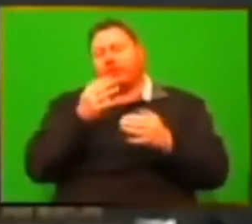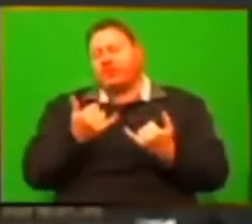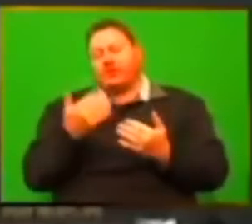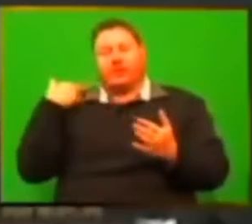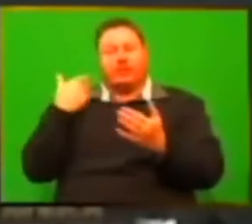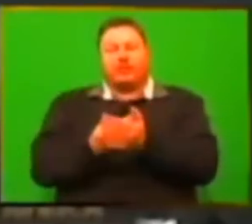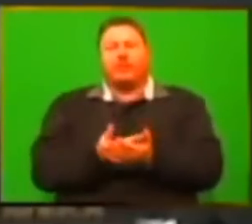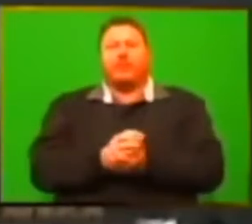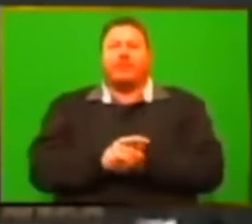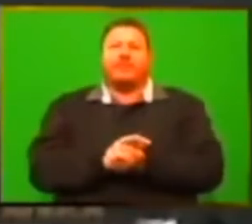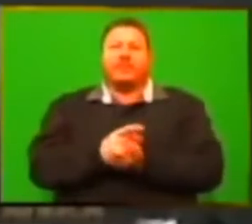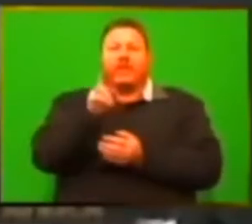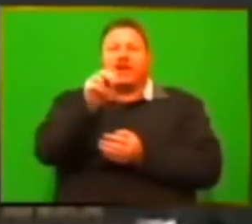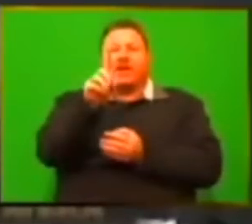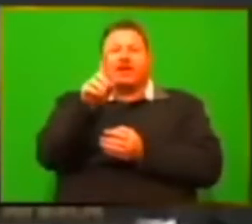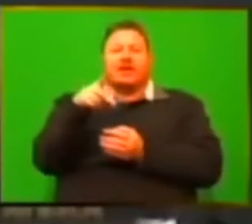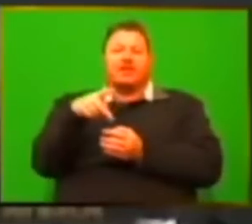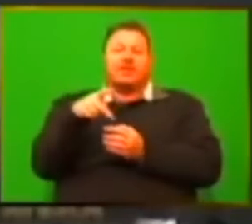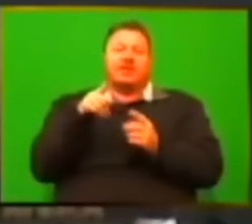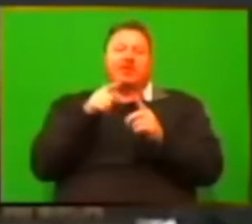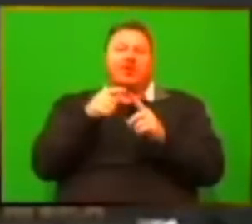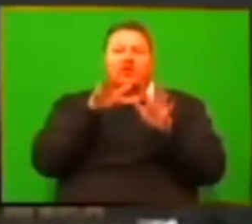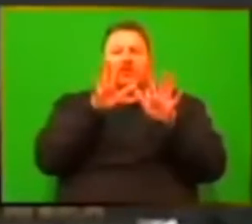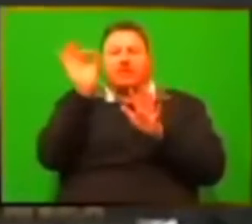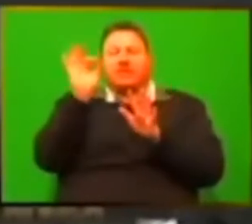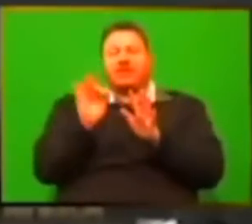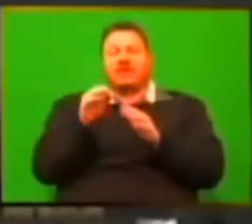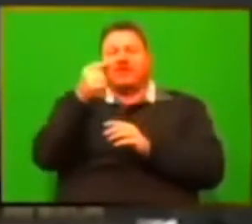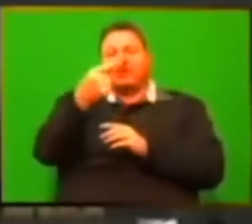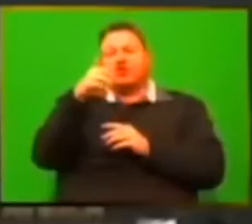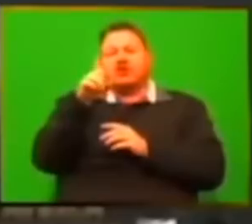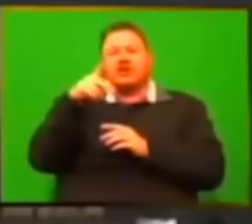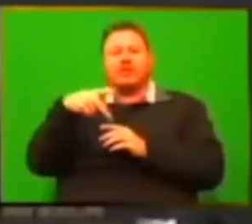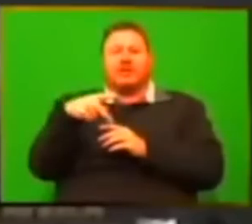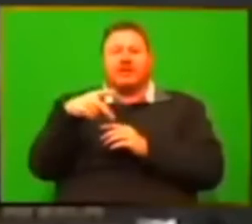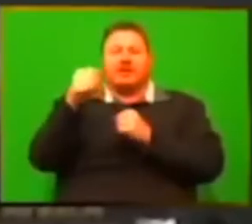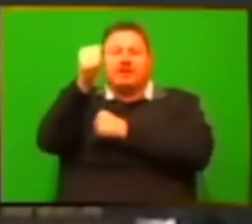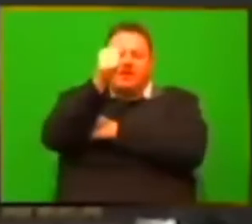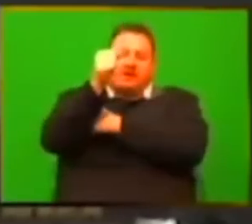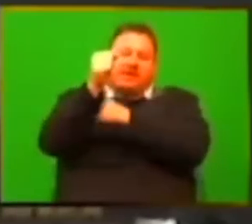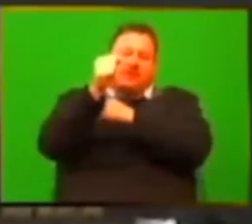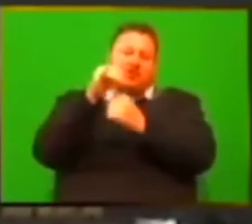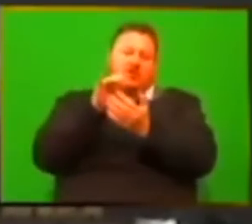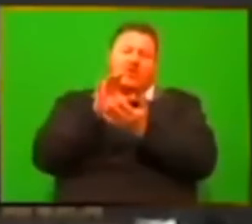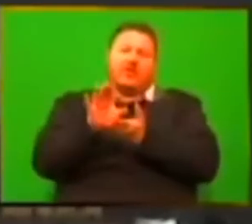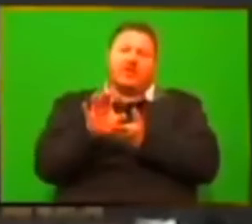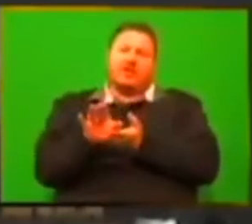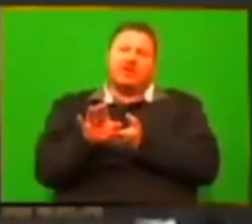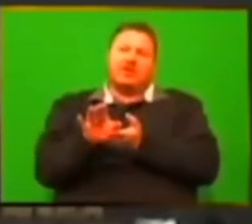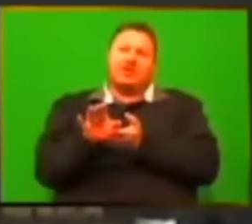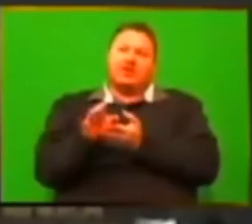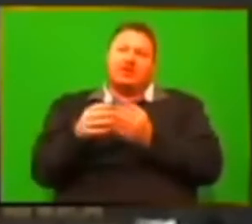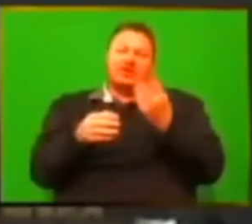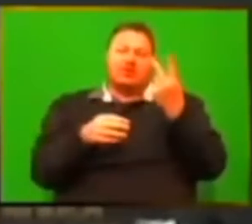30 years. The NDP target was 10% of the GDP for infrastructure investment, but